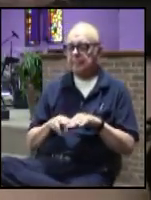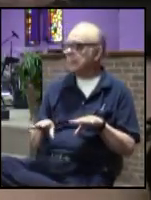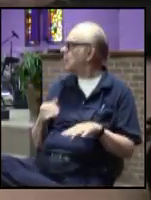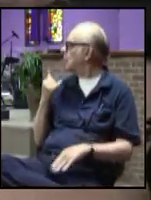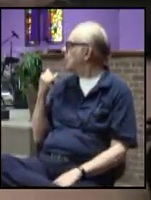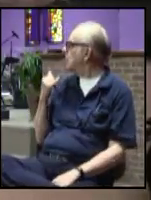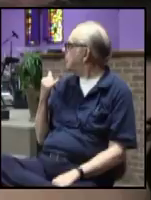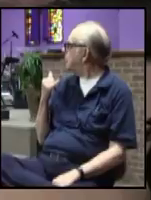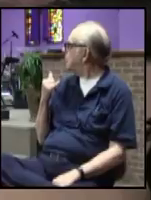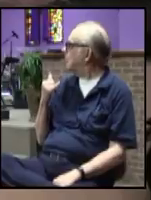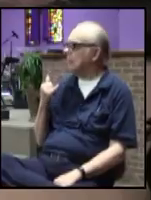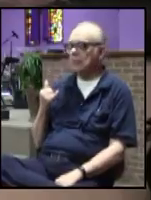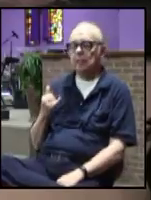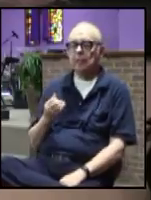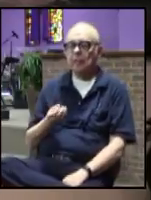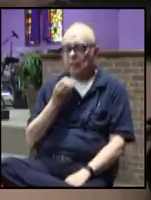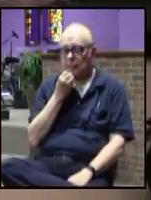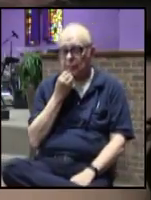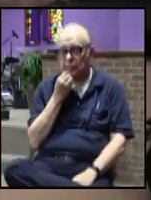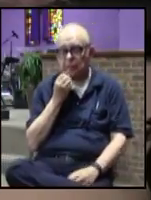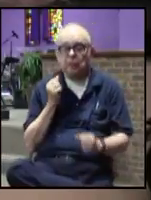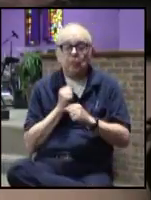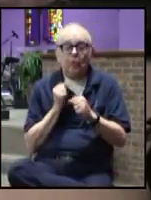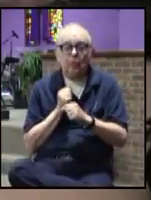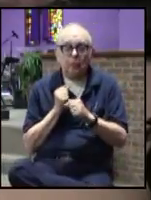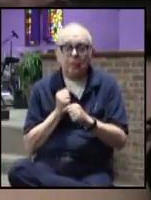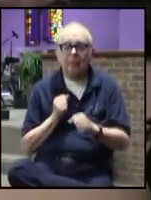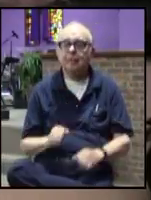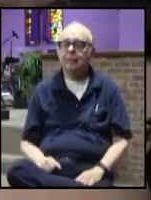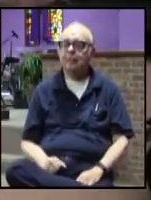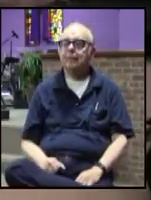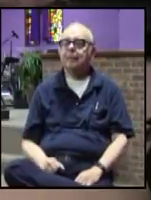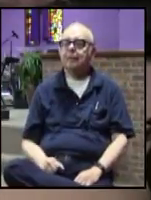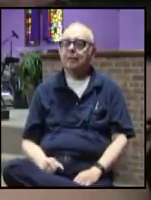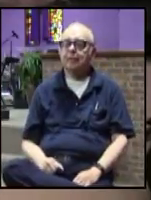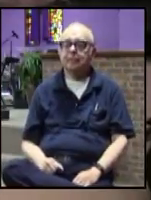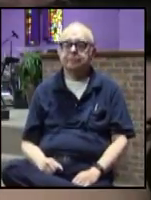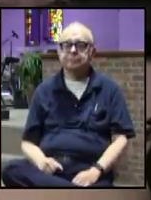sitting here doing this, your food's getting cold,